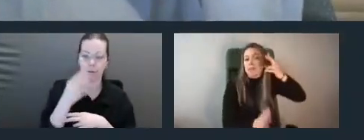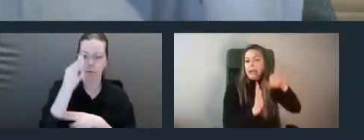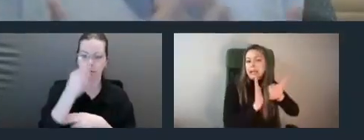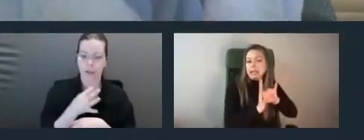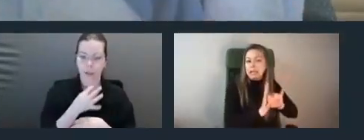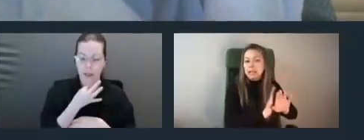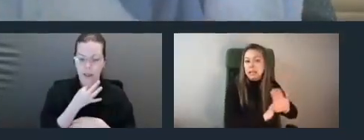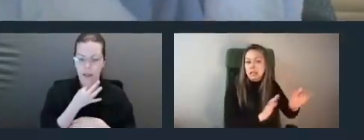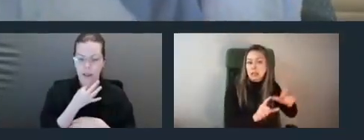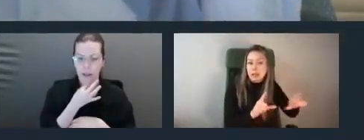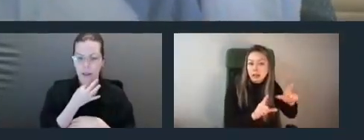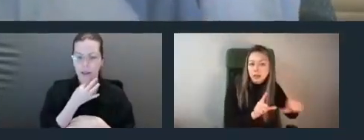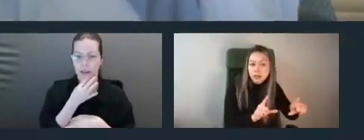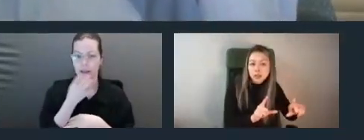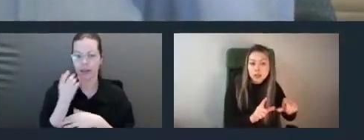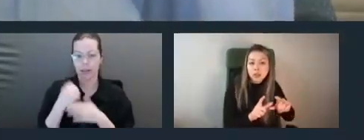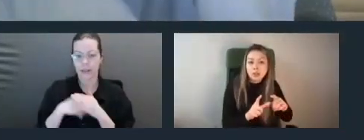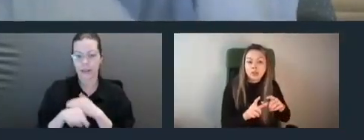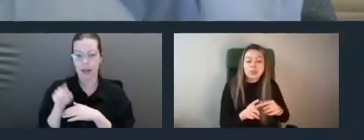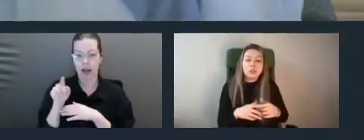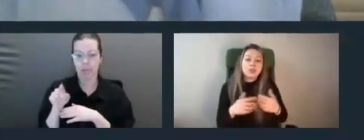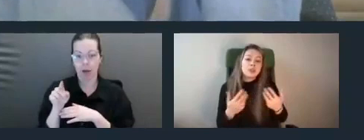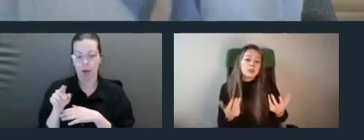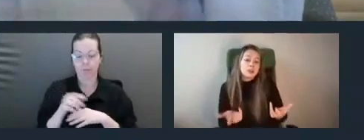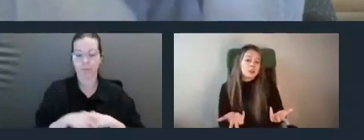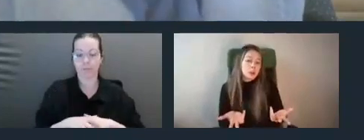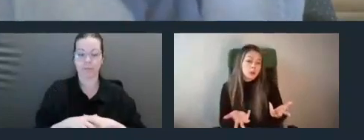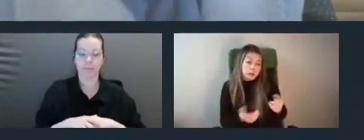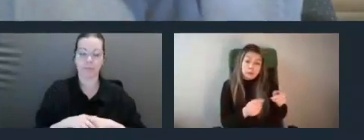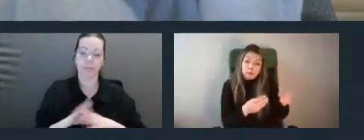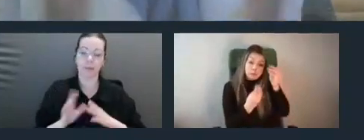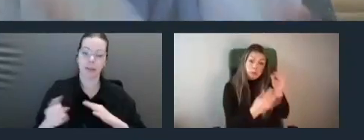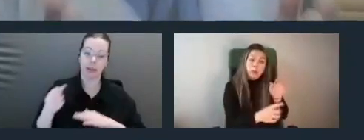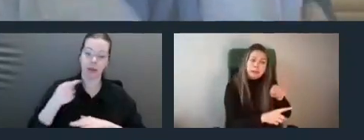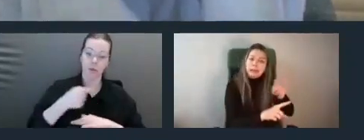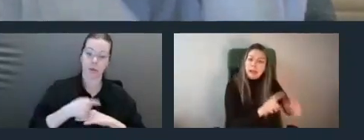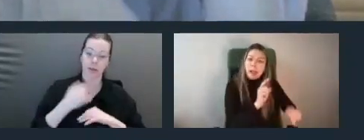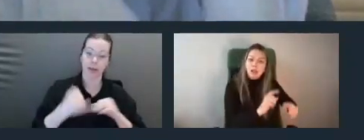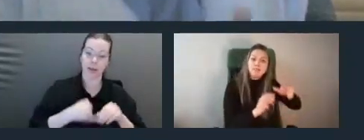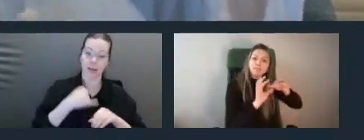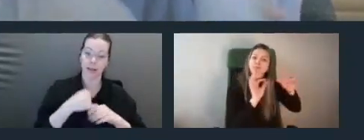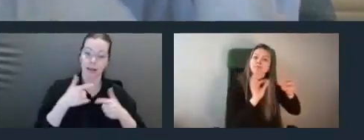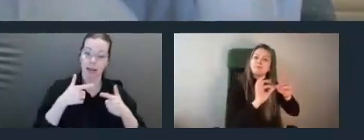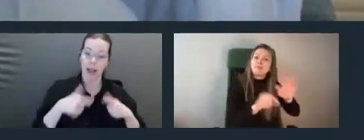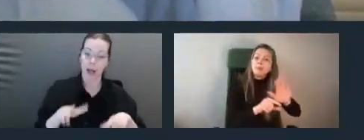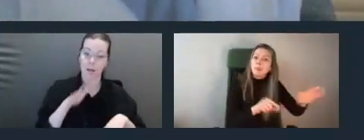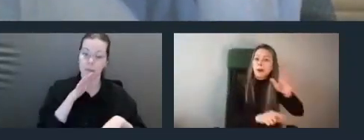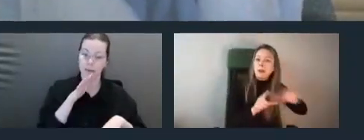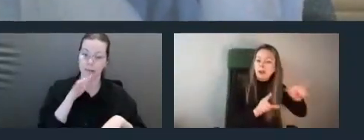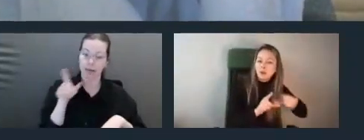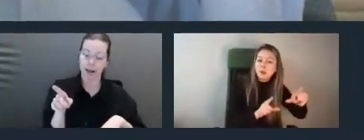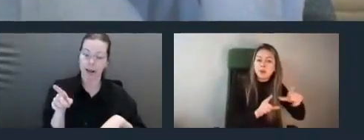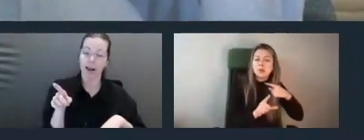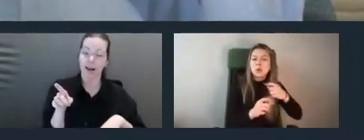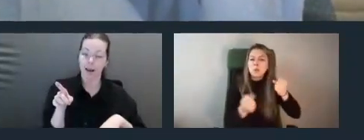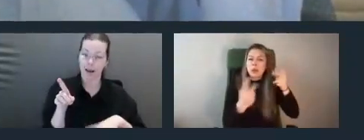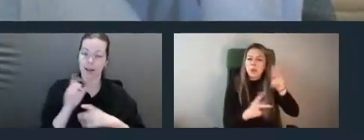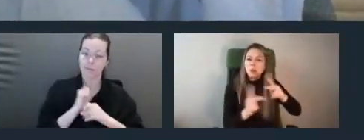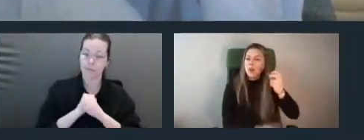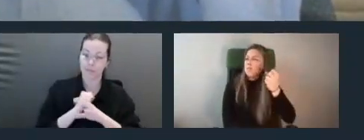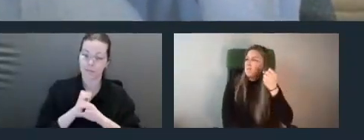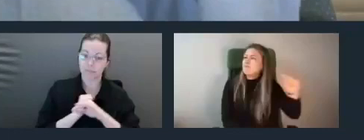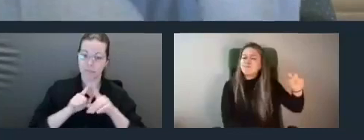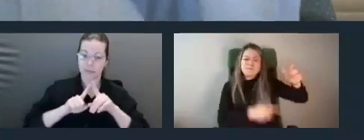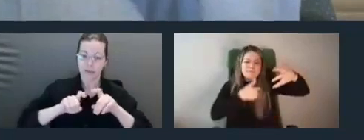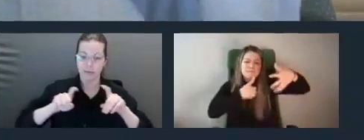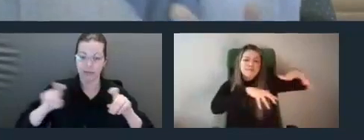speak in their mother tongue. And so many, took out to the streets, especially students, which I think is remarkable, and